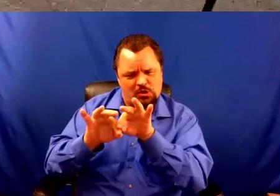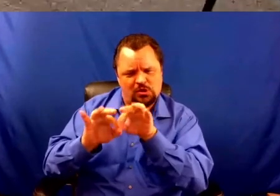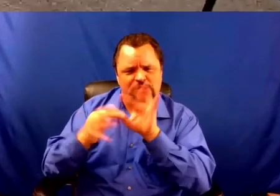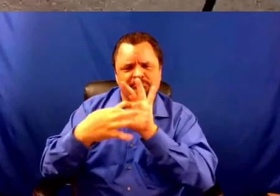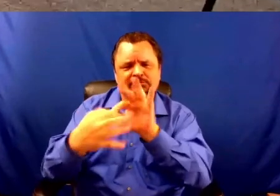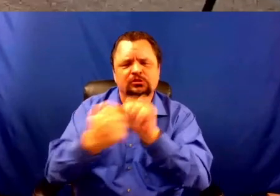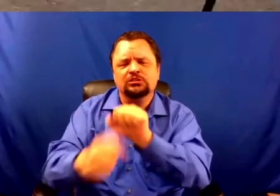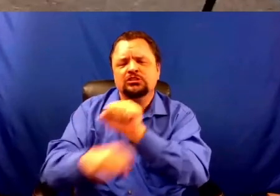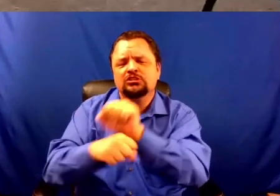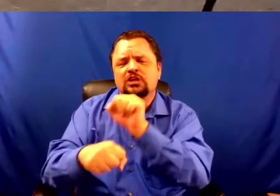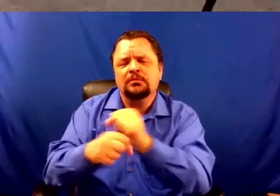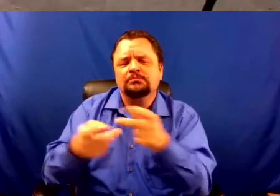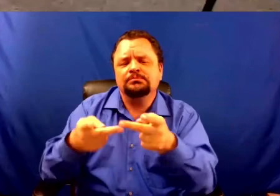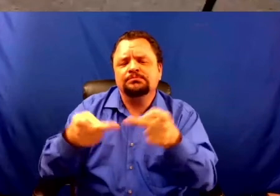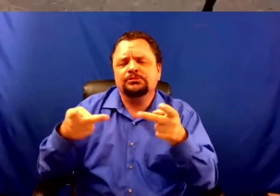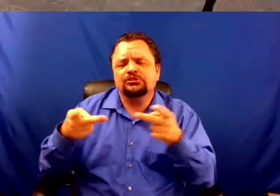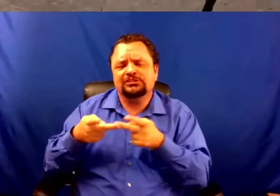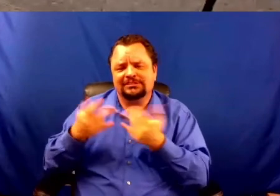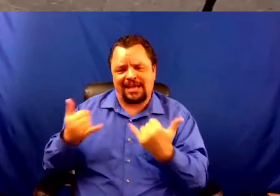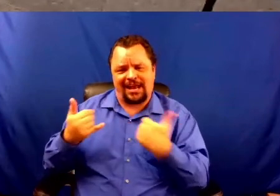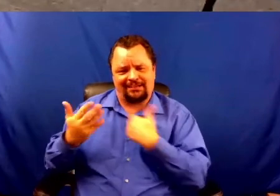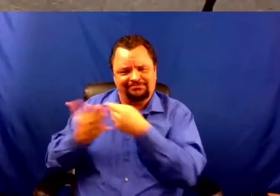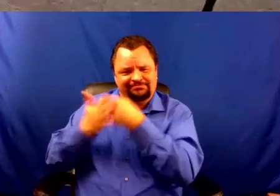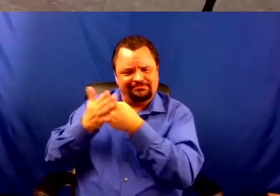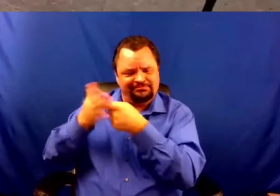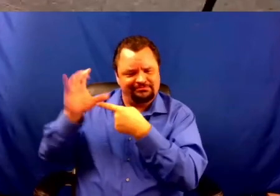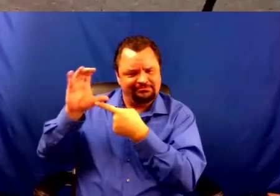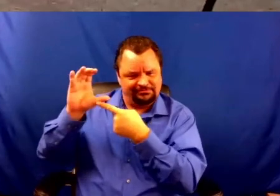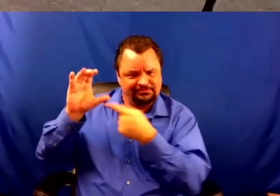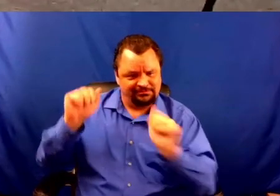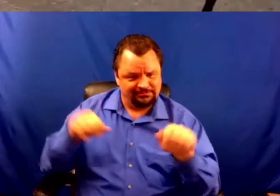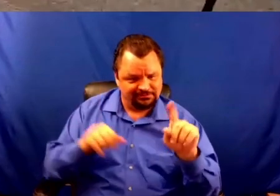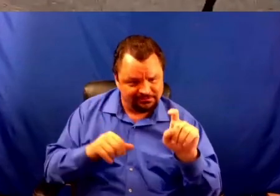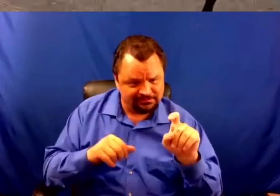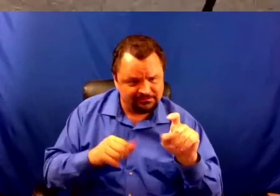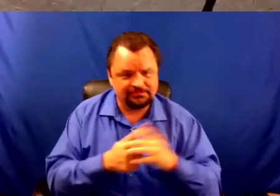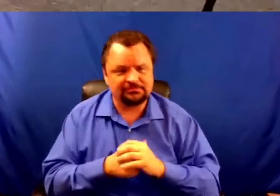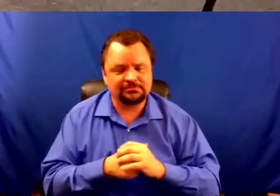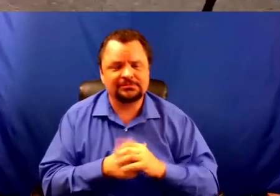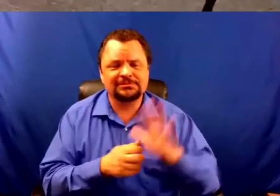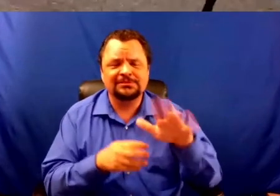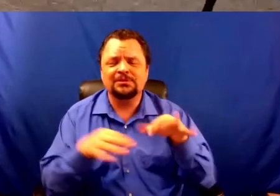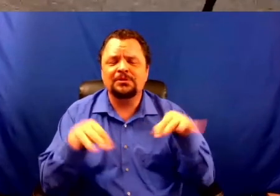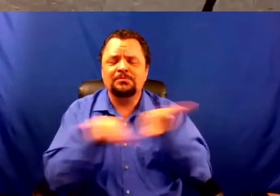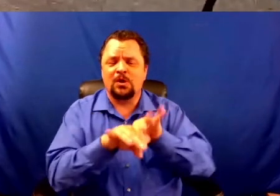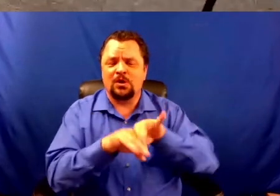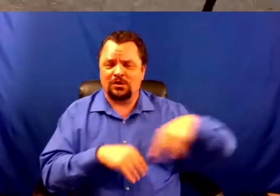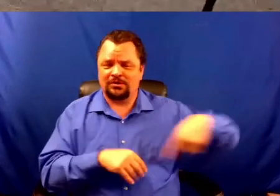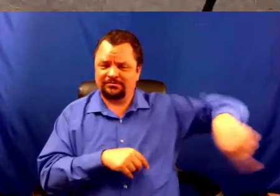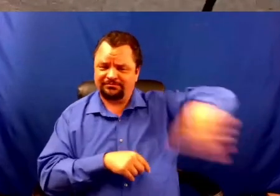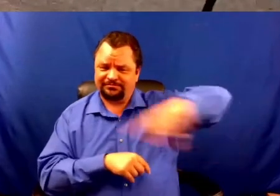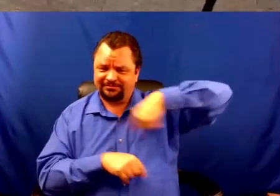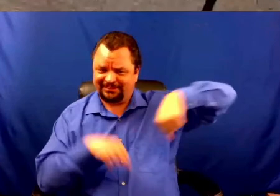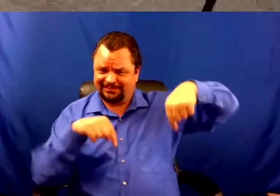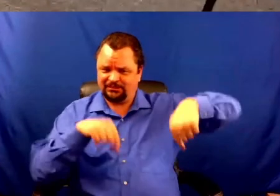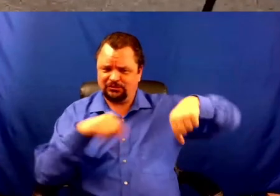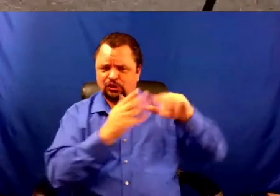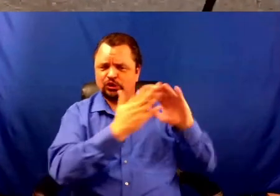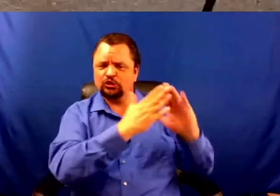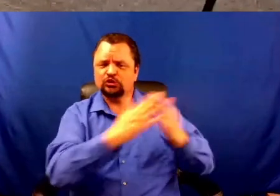currently have. That's gained us in the community, our data analytics office, and this goes way beyond